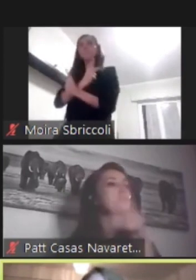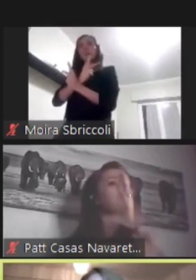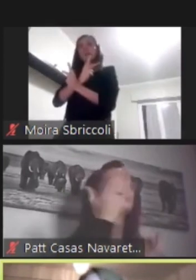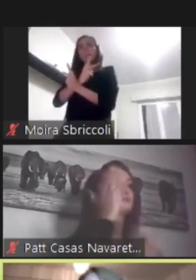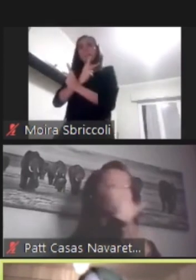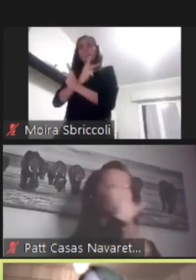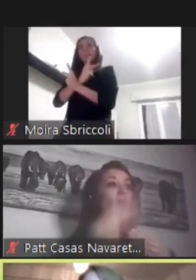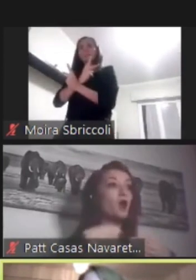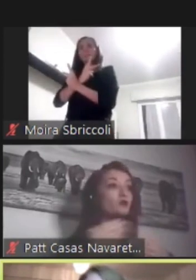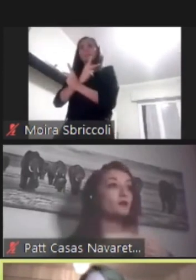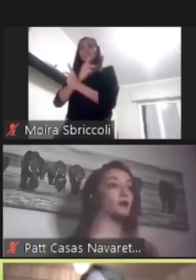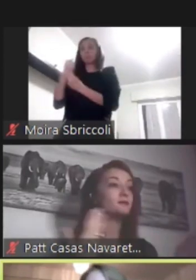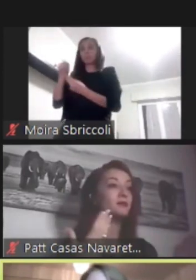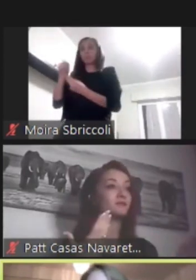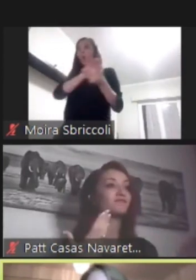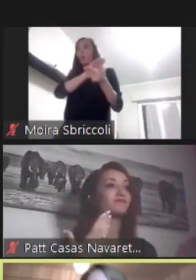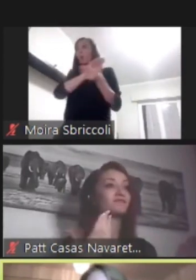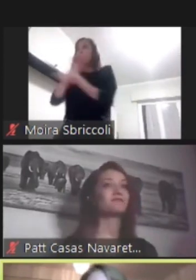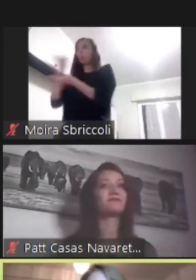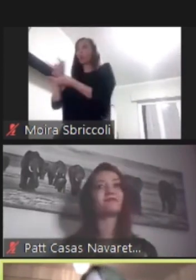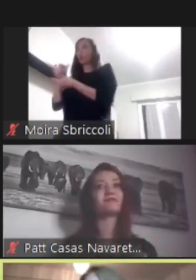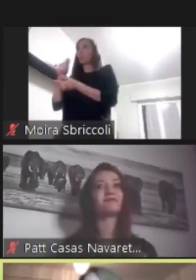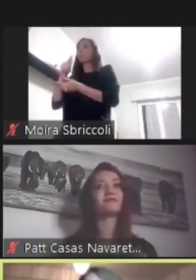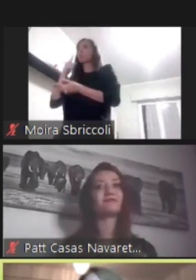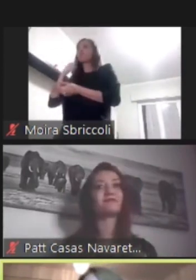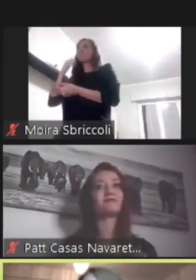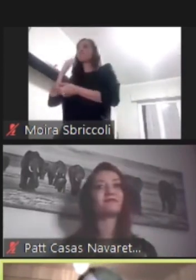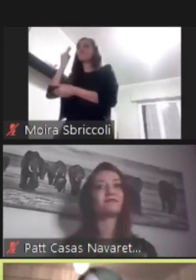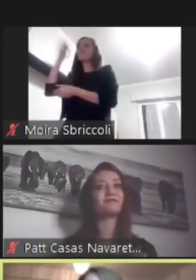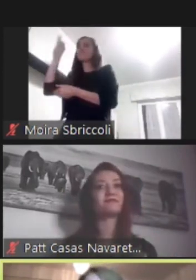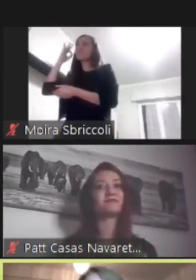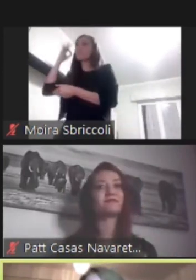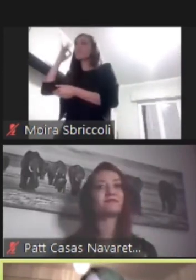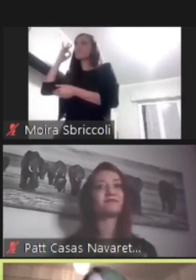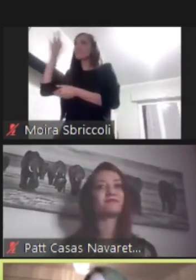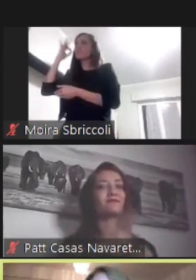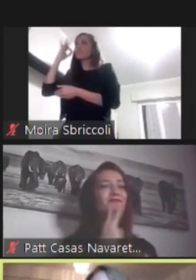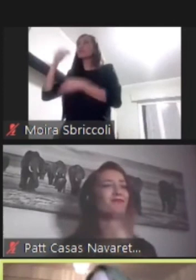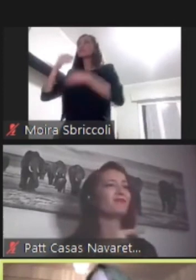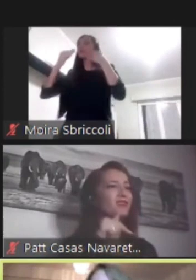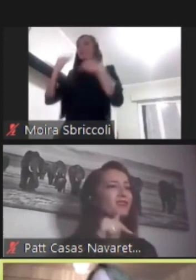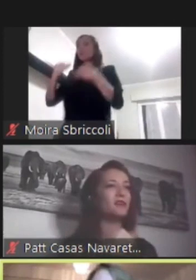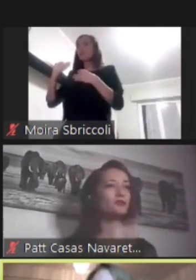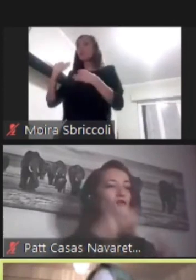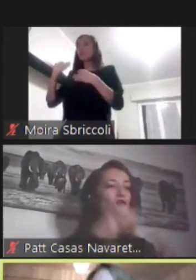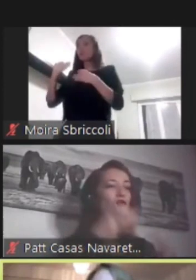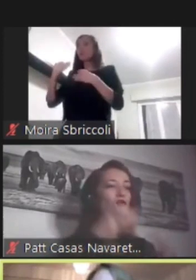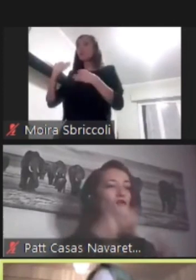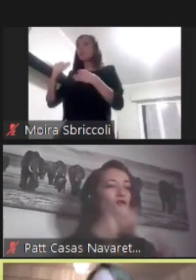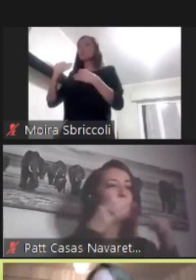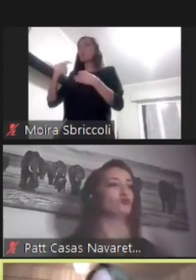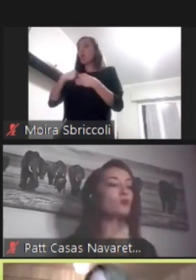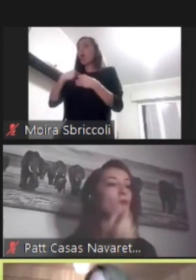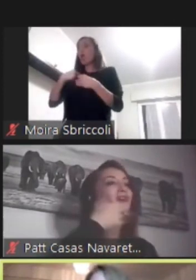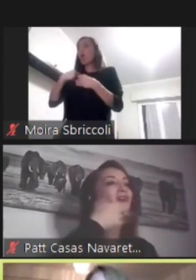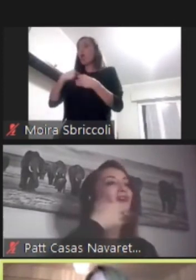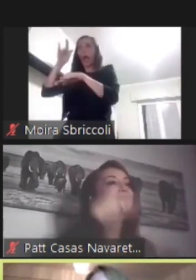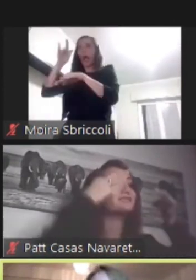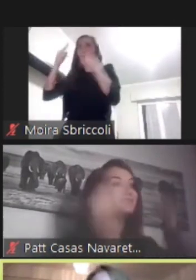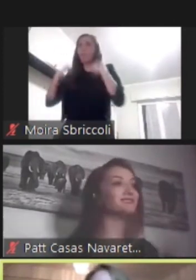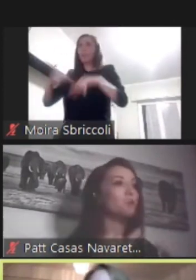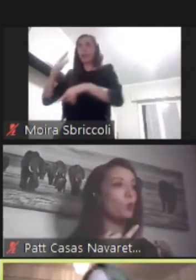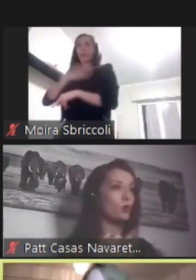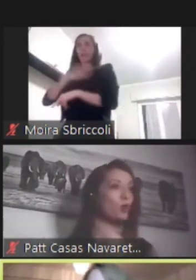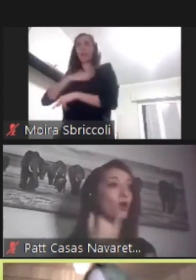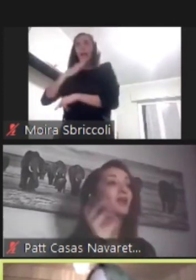products I've ever personally seen. And I'm thrilled to recommend them to my clients, my friends. And